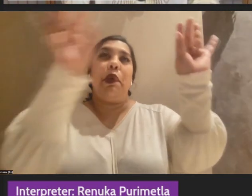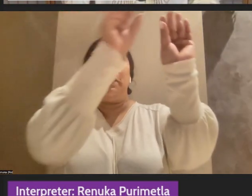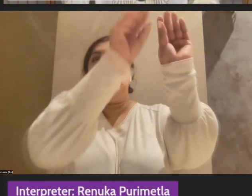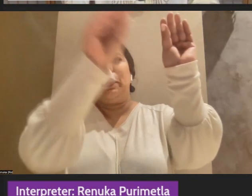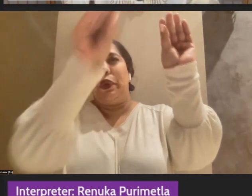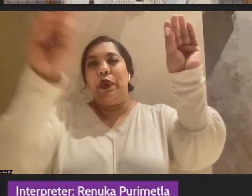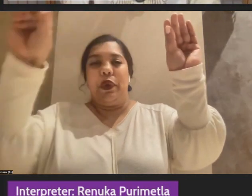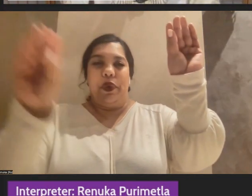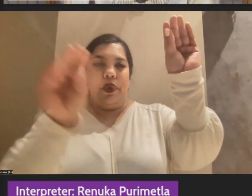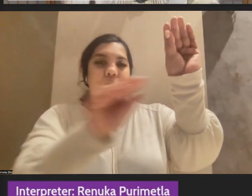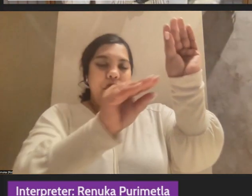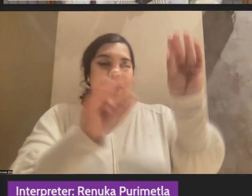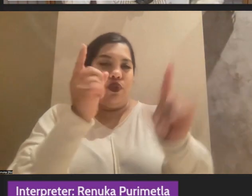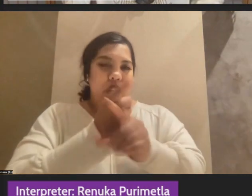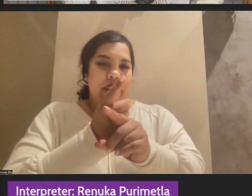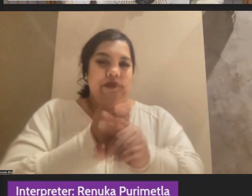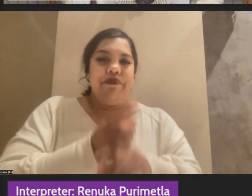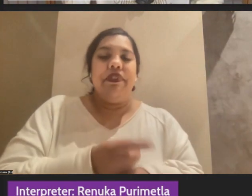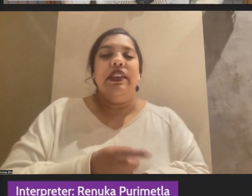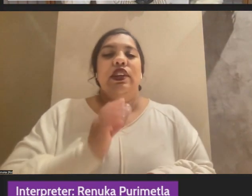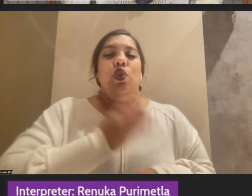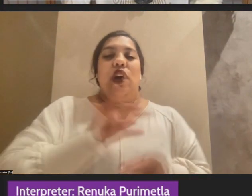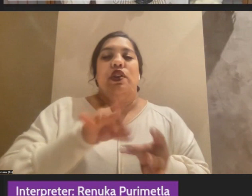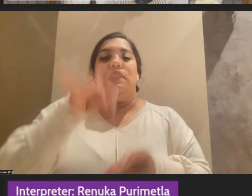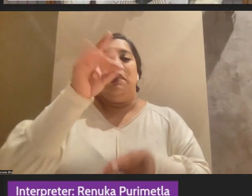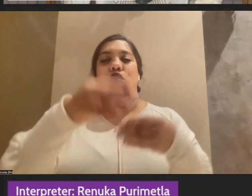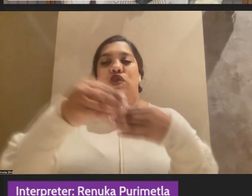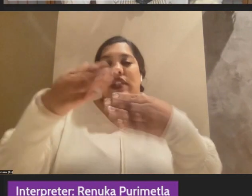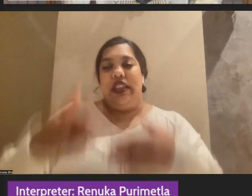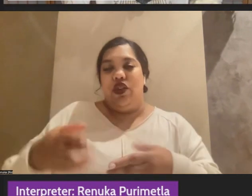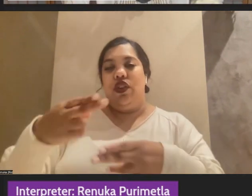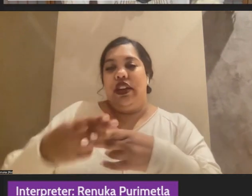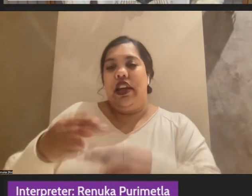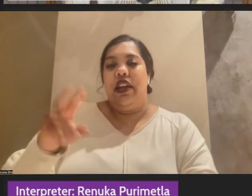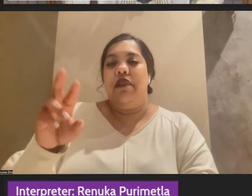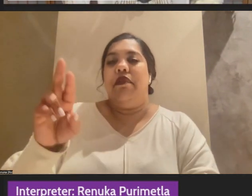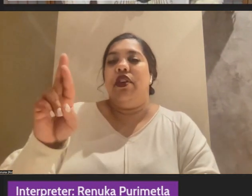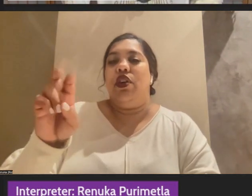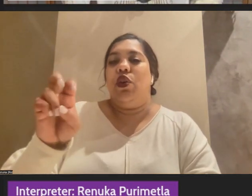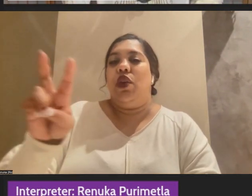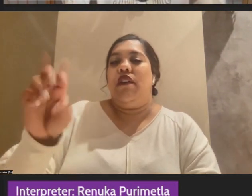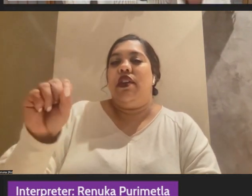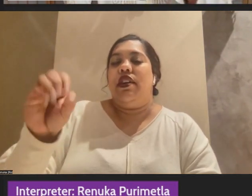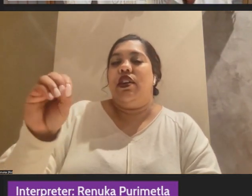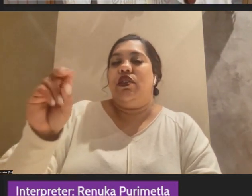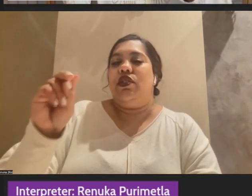Now, our spiritual leader, Reverend Sonny Cantrell Smith, says, do I decorate